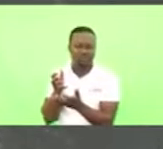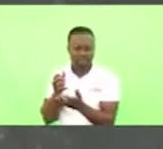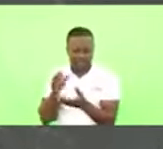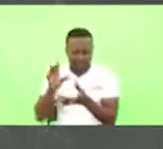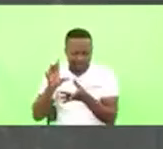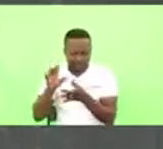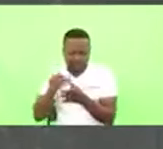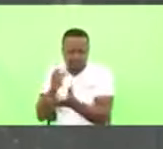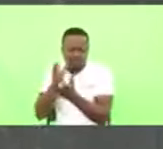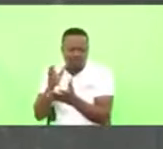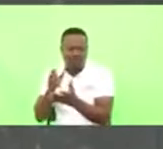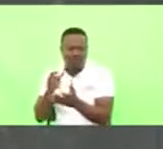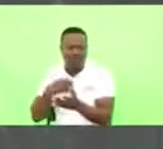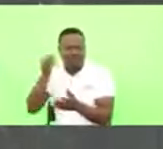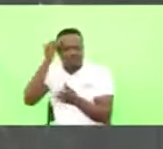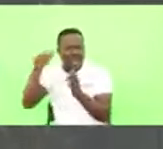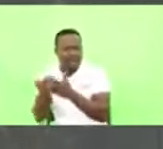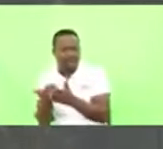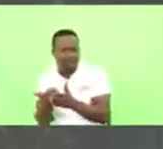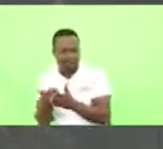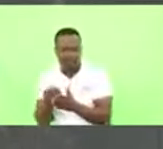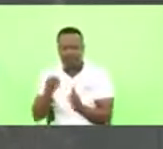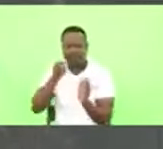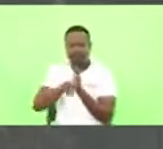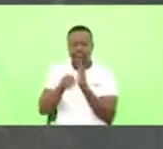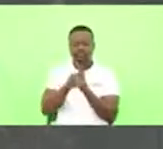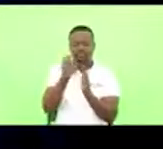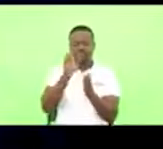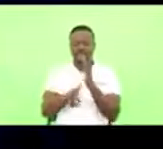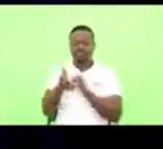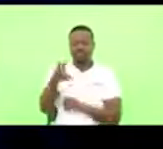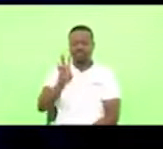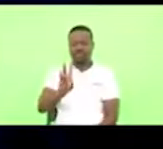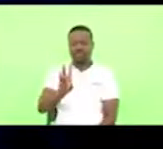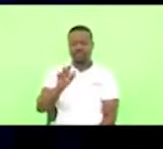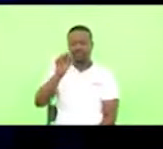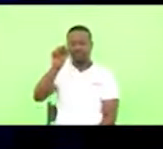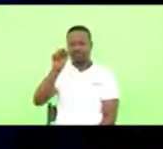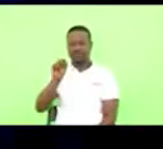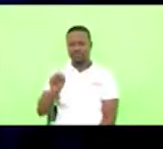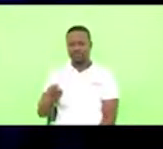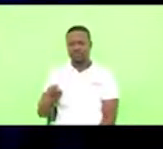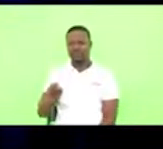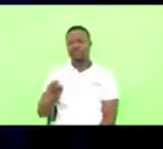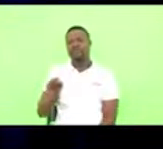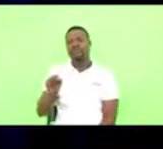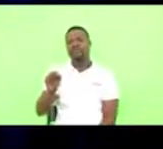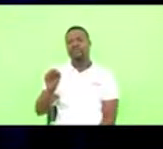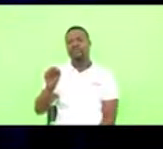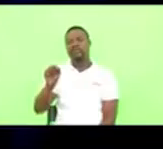27, from verse 62. Matthew 27,